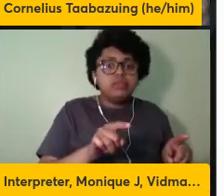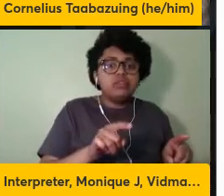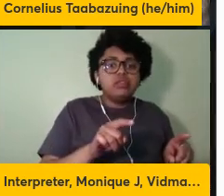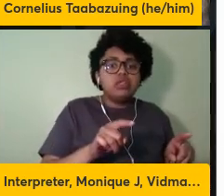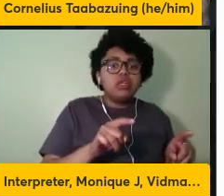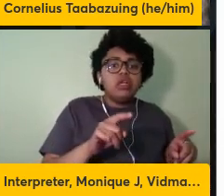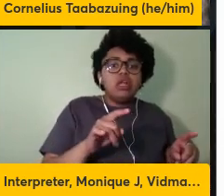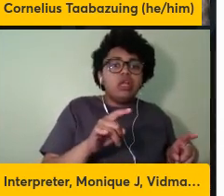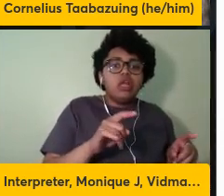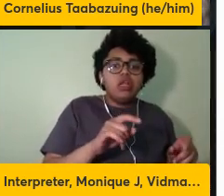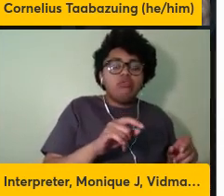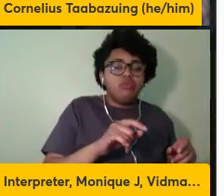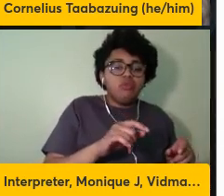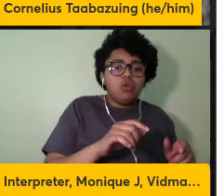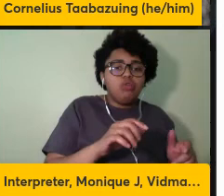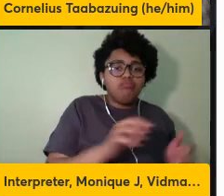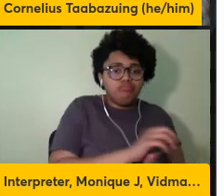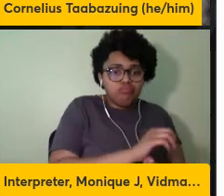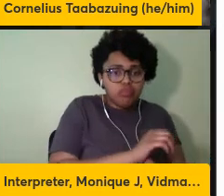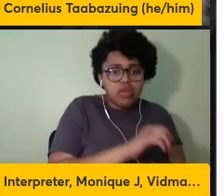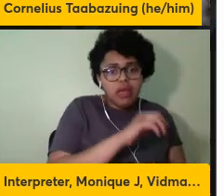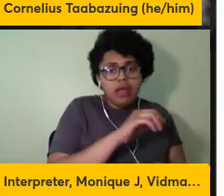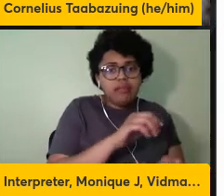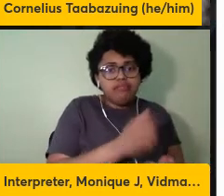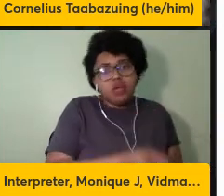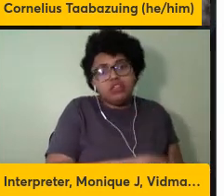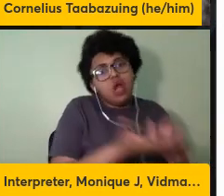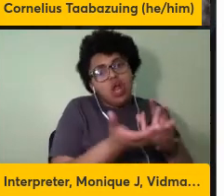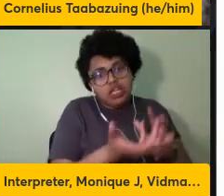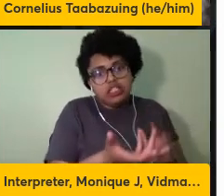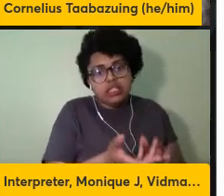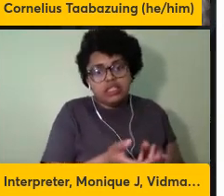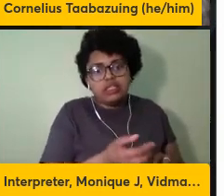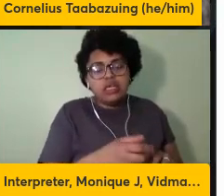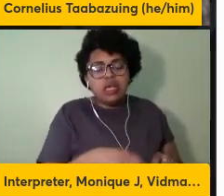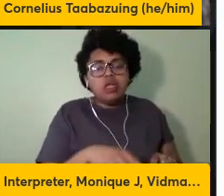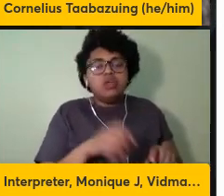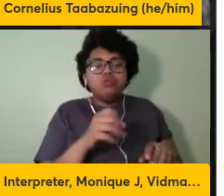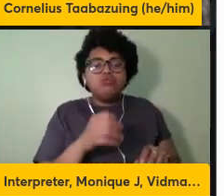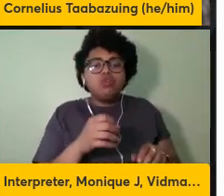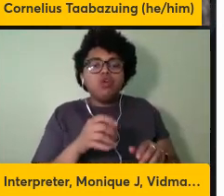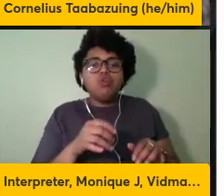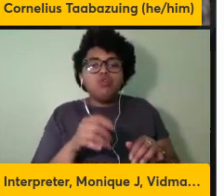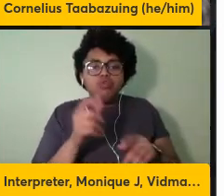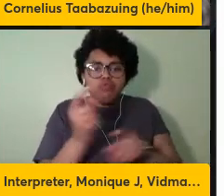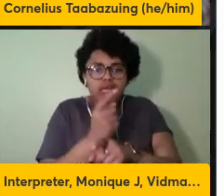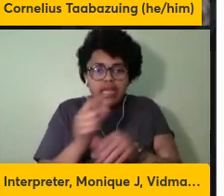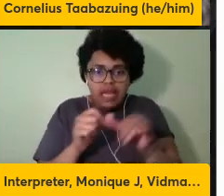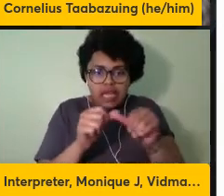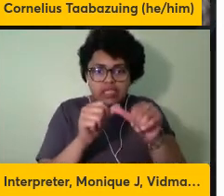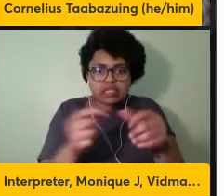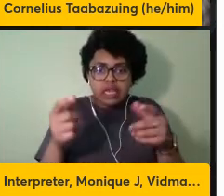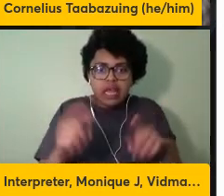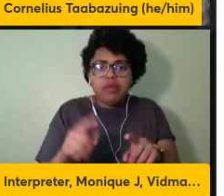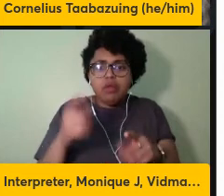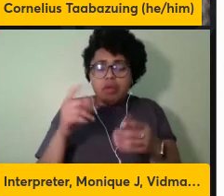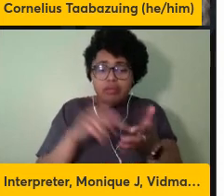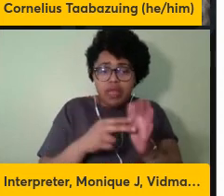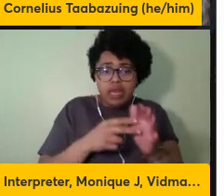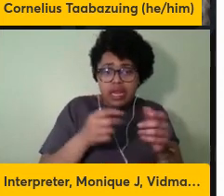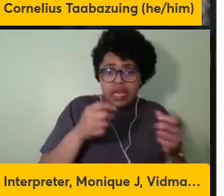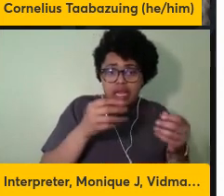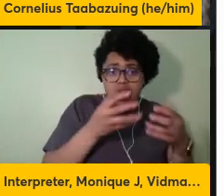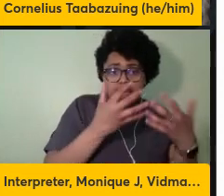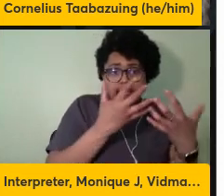the pyroptotic function of gastromin D. And so there's bidirectional regulation here where caspase 1 can feed into the apoptotic pathway